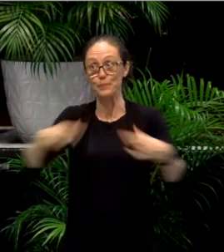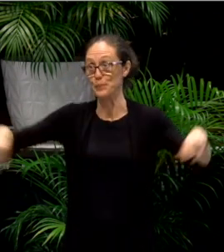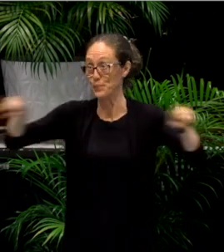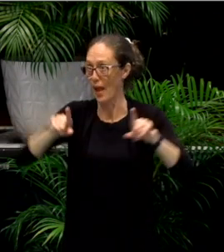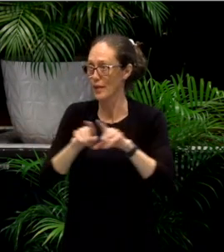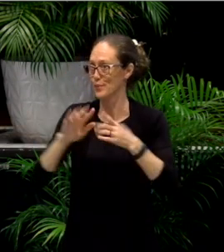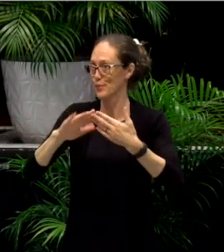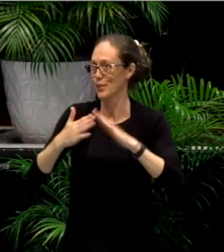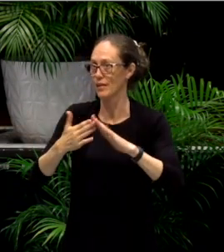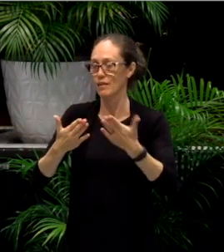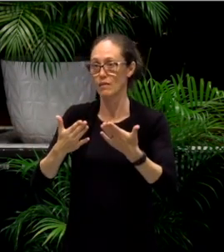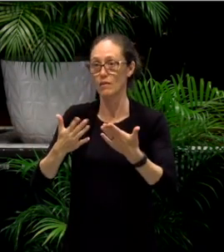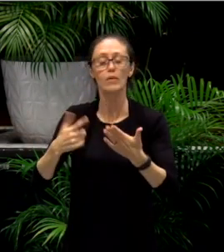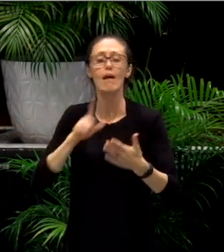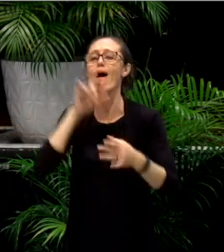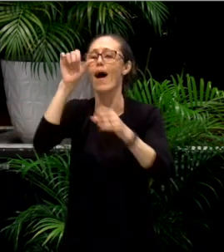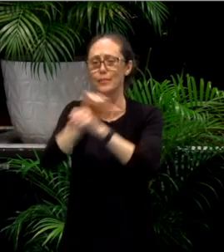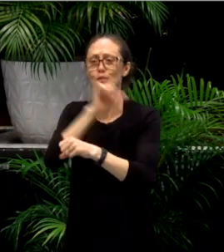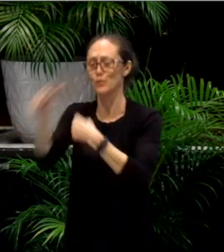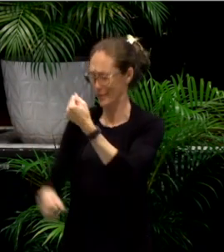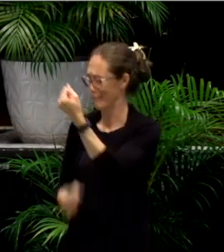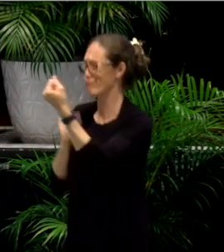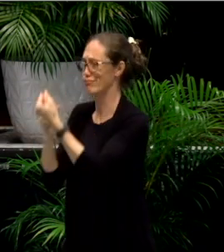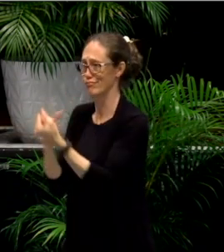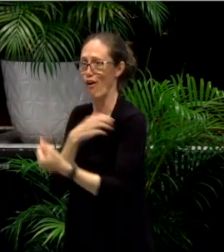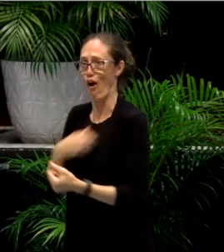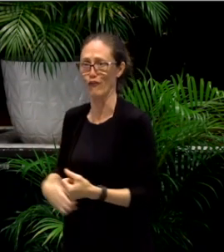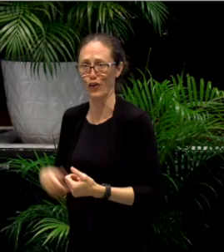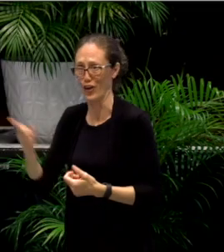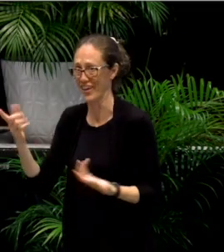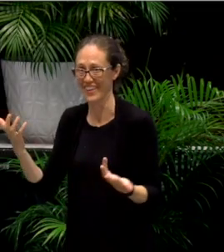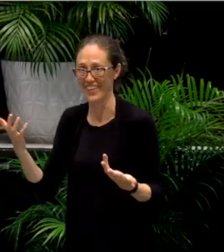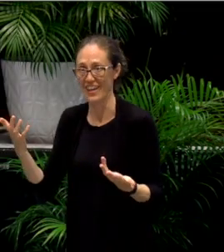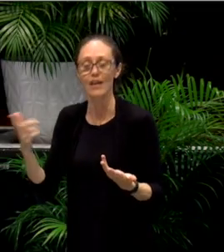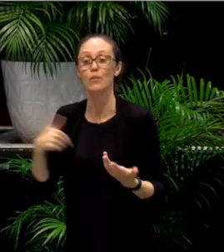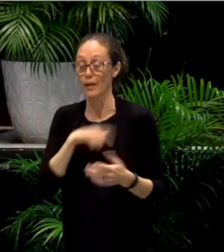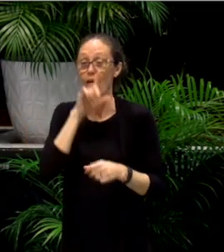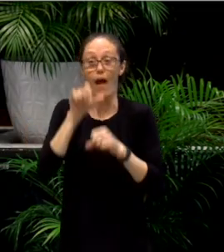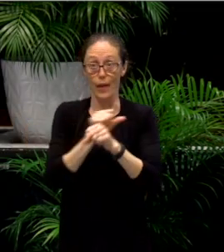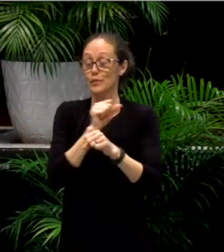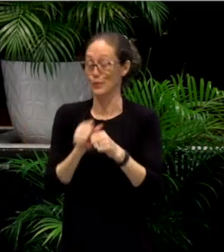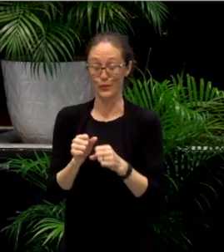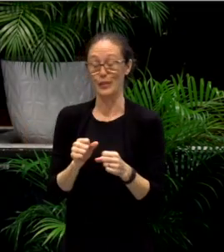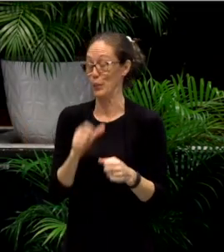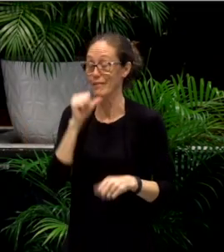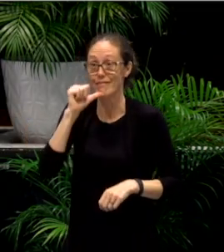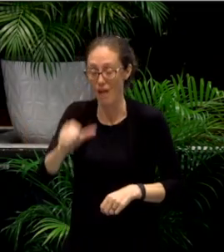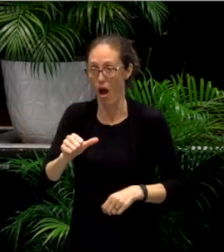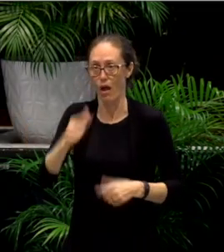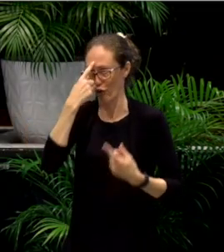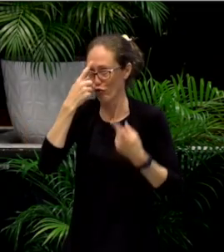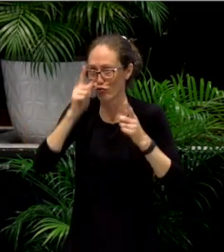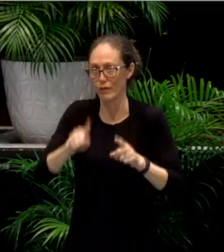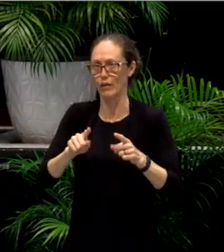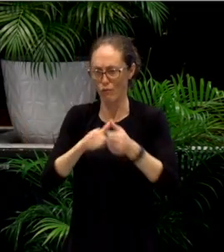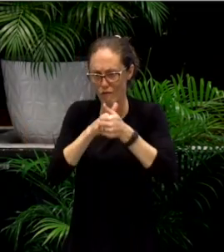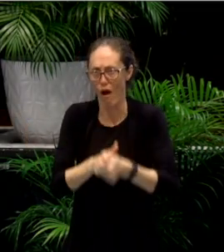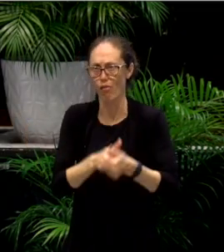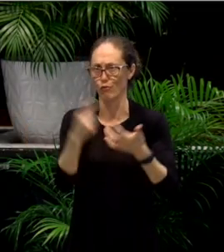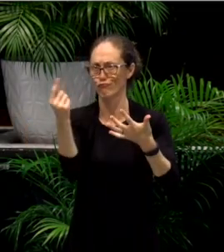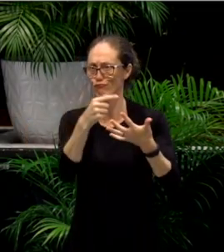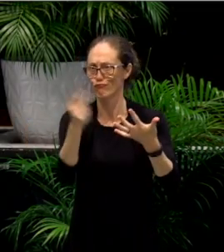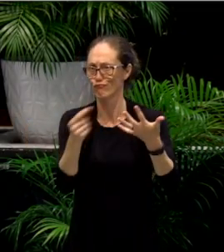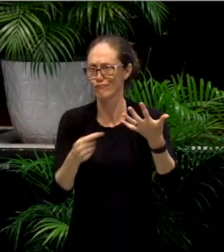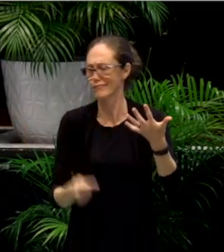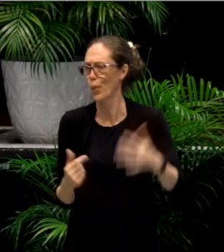we absolutely stand with Harvard in this, and we absolutely would not submit to these type of conditions.